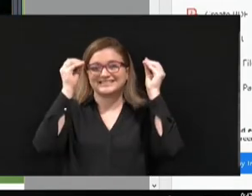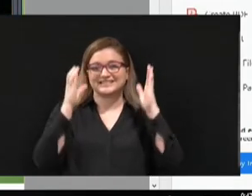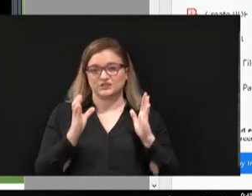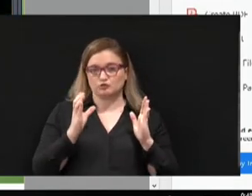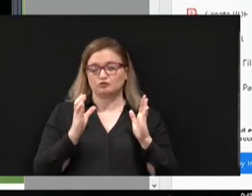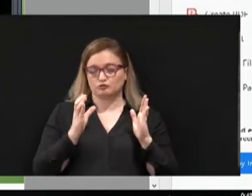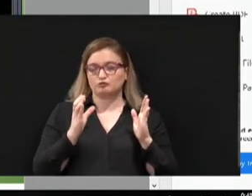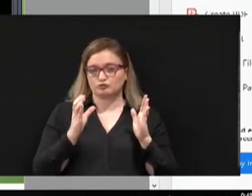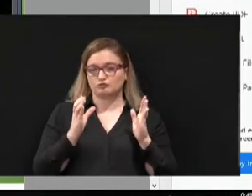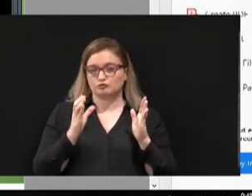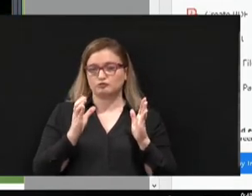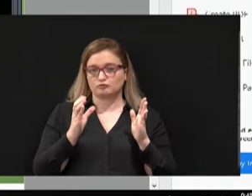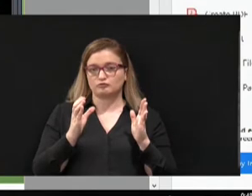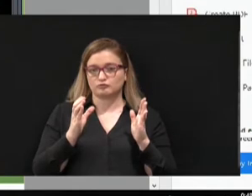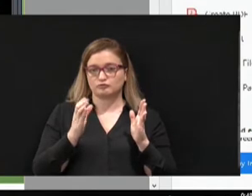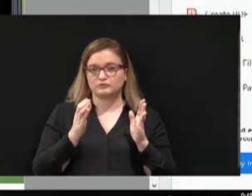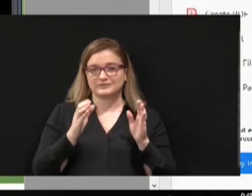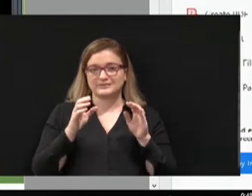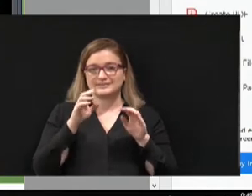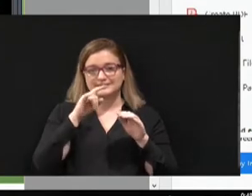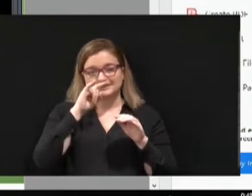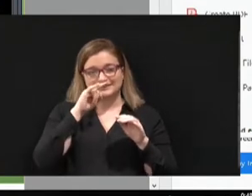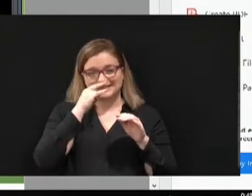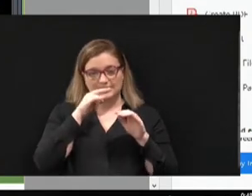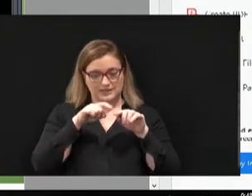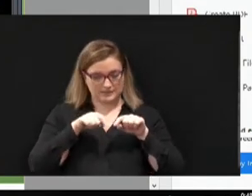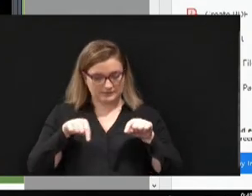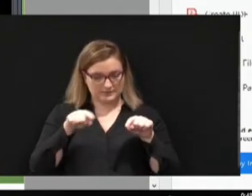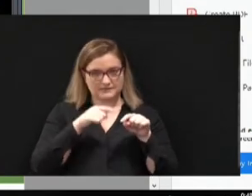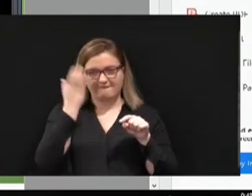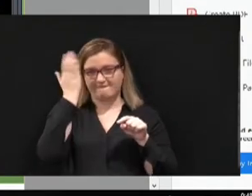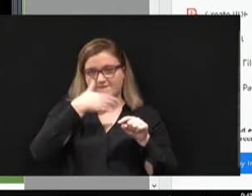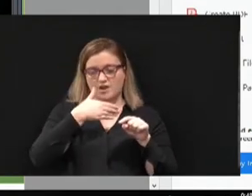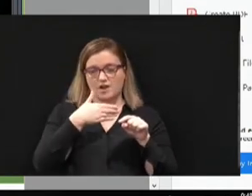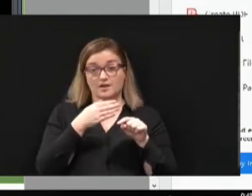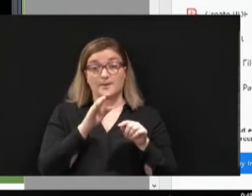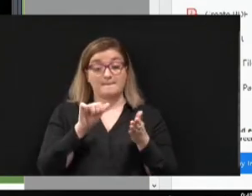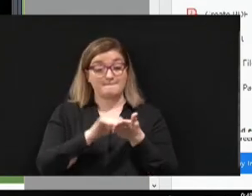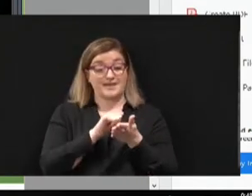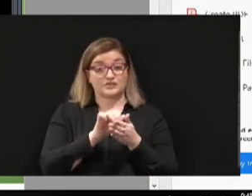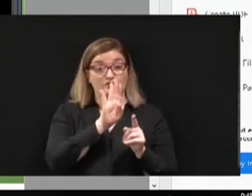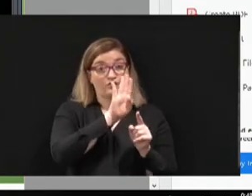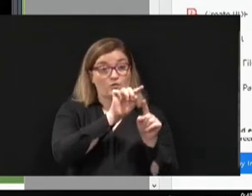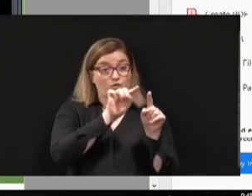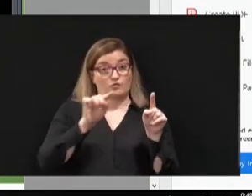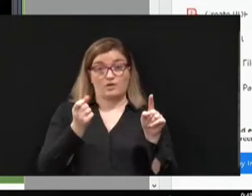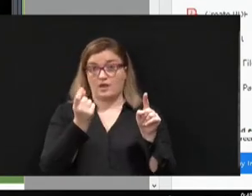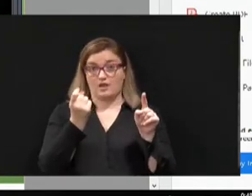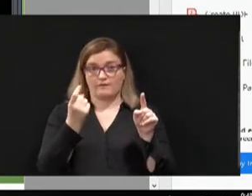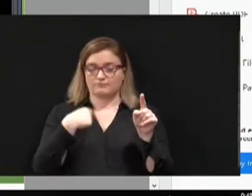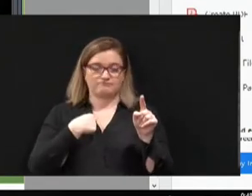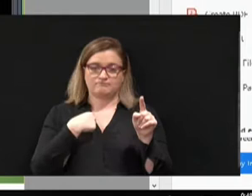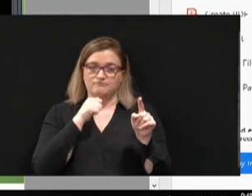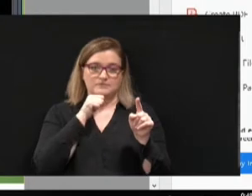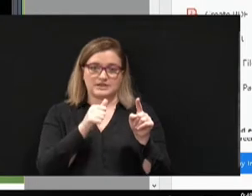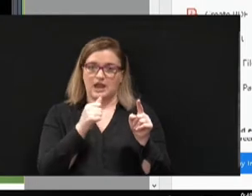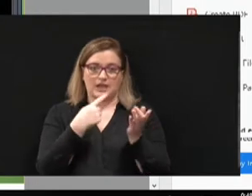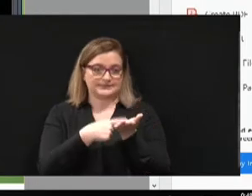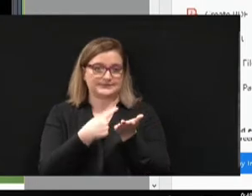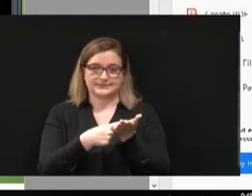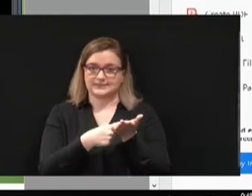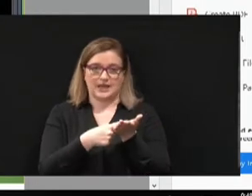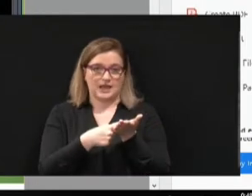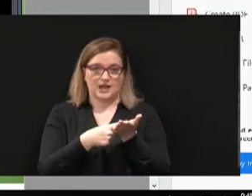front. There are pages 4 through 11 there. I am not going to go through very many of